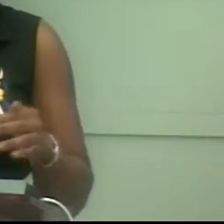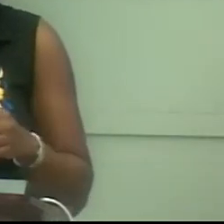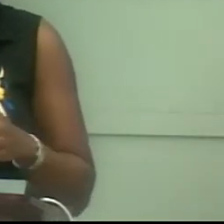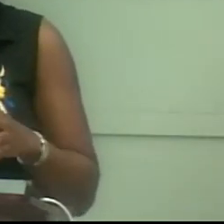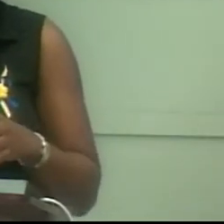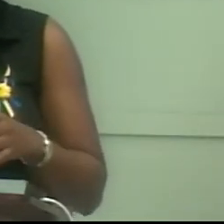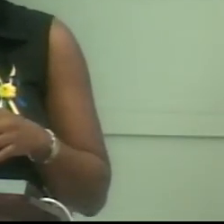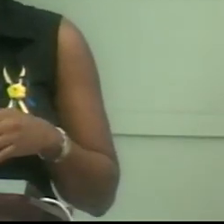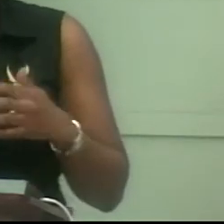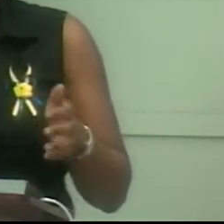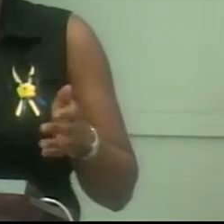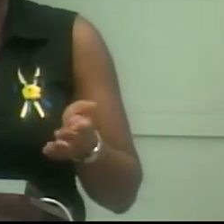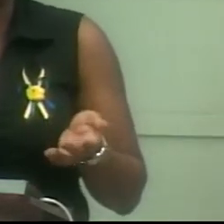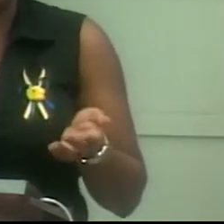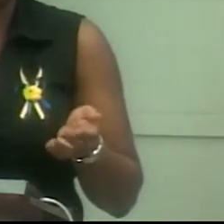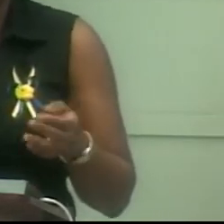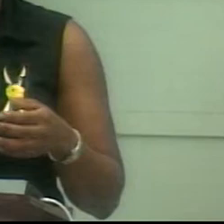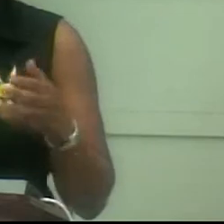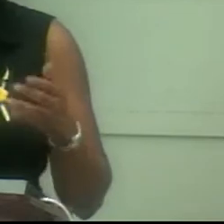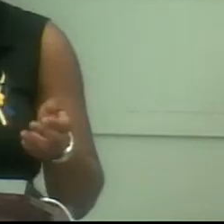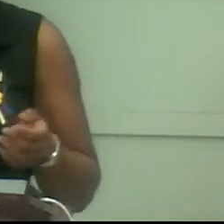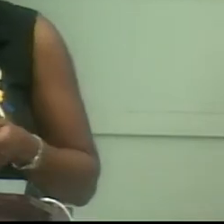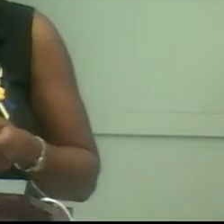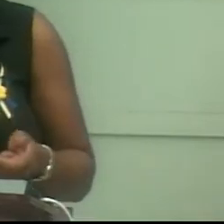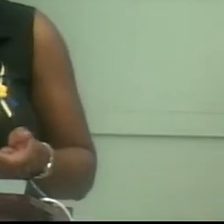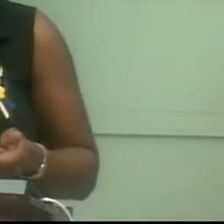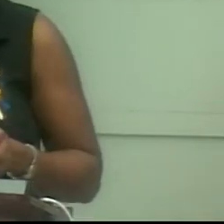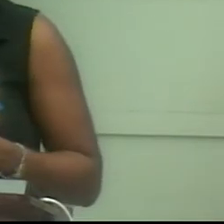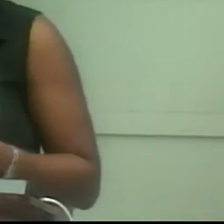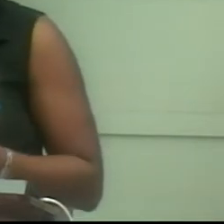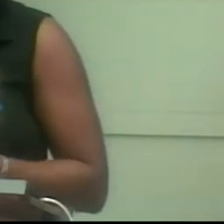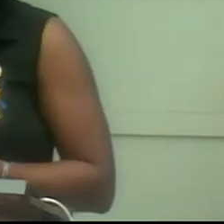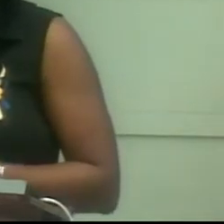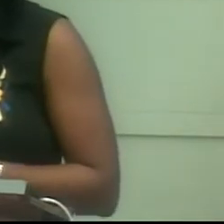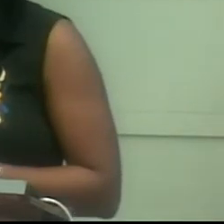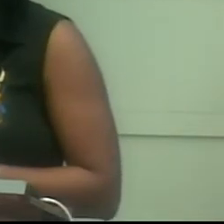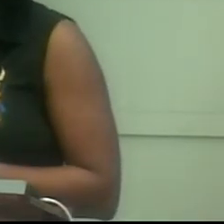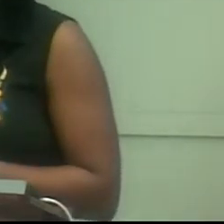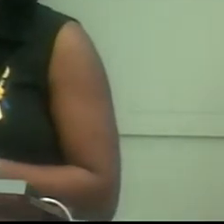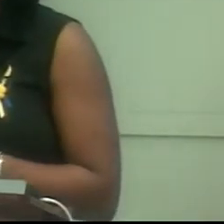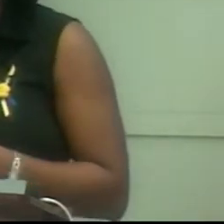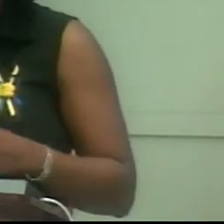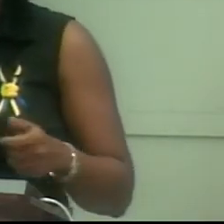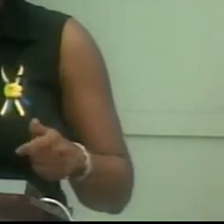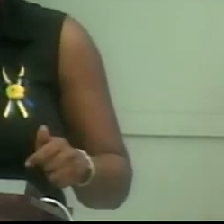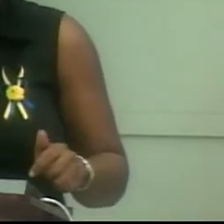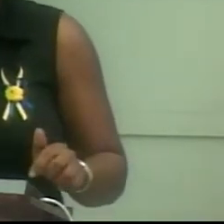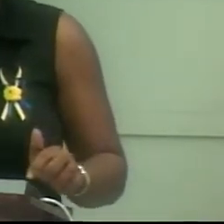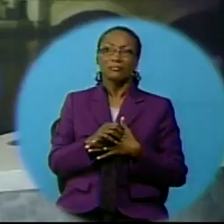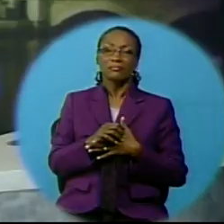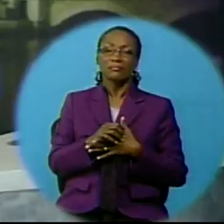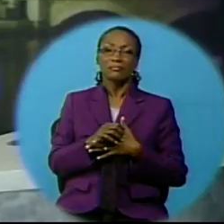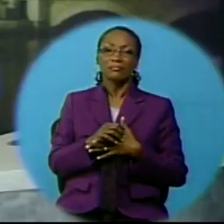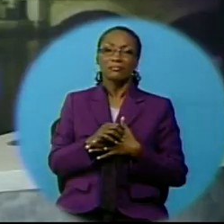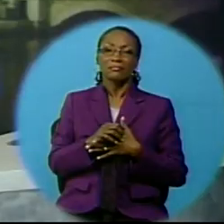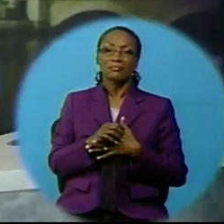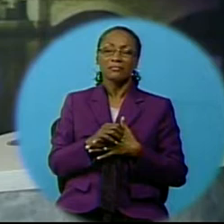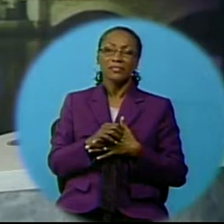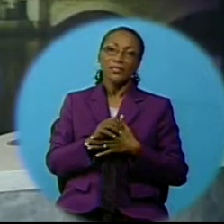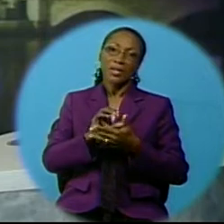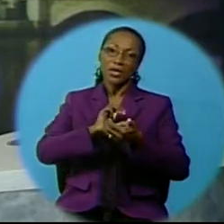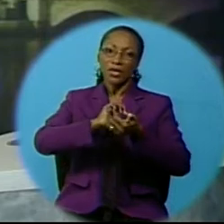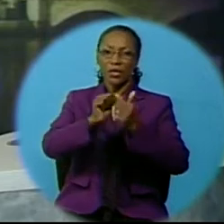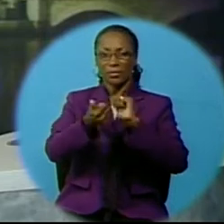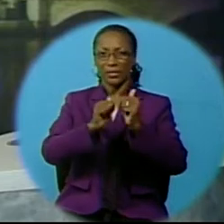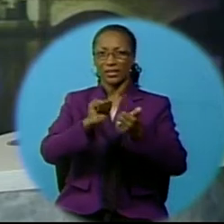still comes back to about 30%. So it means that we are missing the mark as it relates to education. Competition